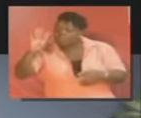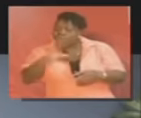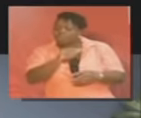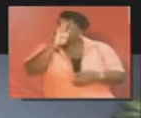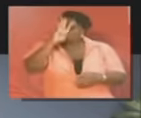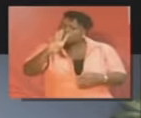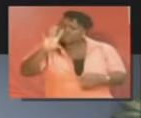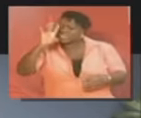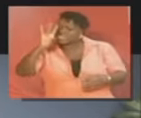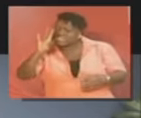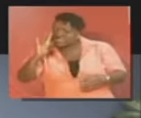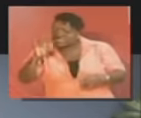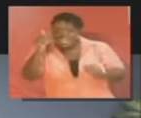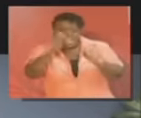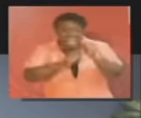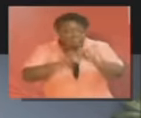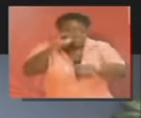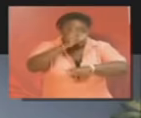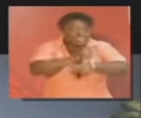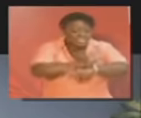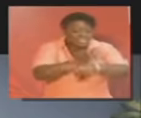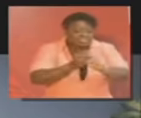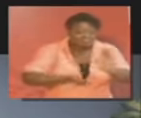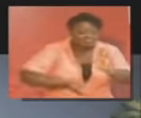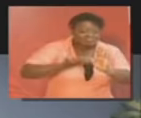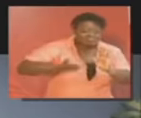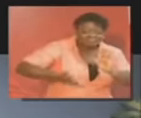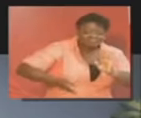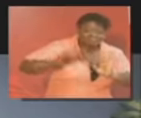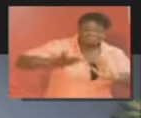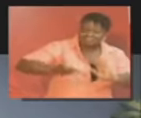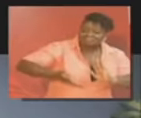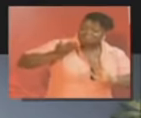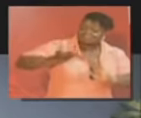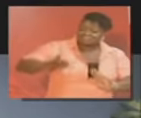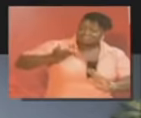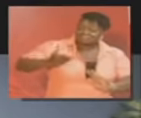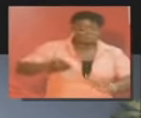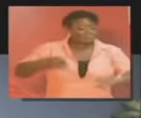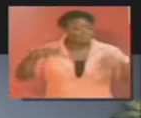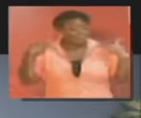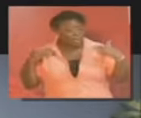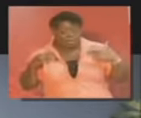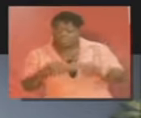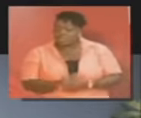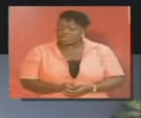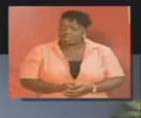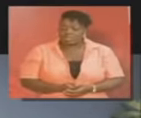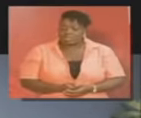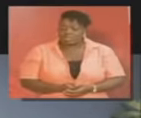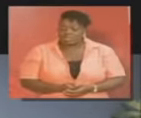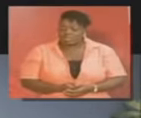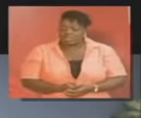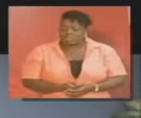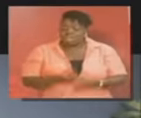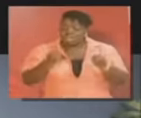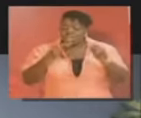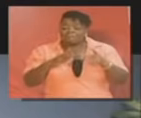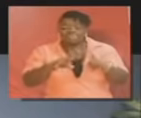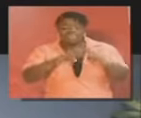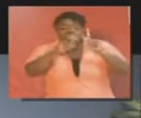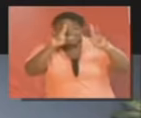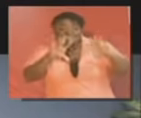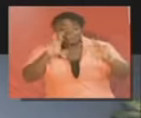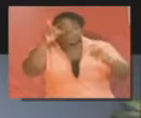If this continues to rise, how many can you tell us are being done on a daily rate, and what's the maximum that can possibly be tested on a daily